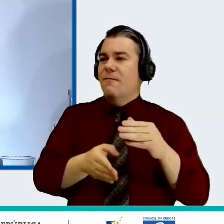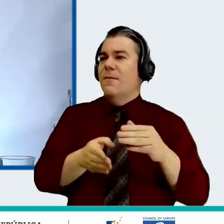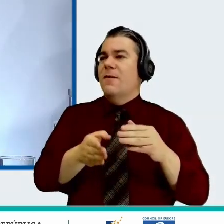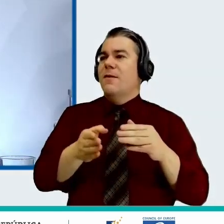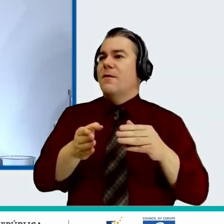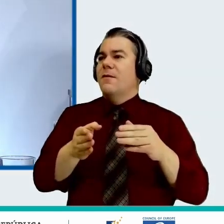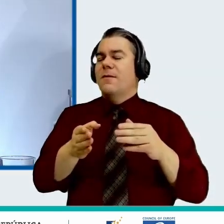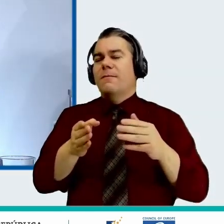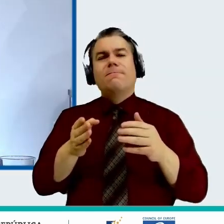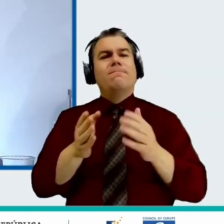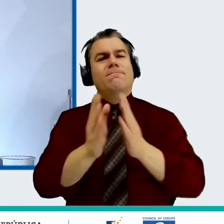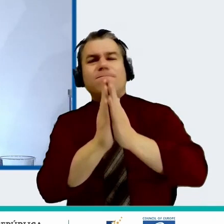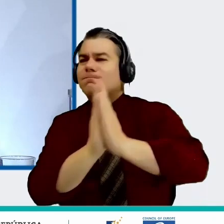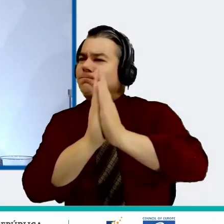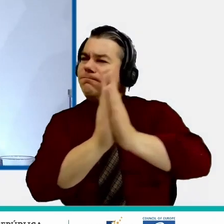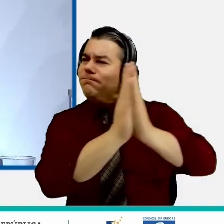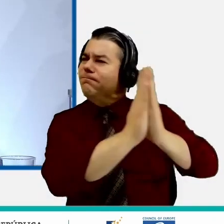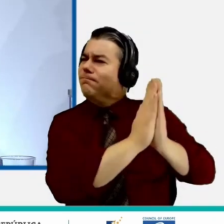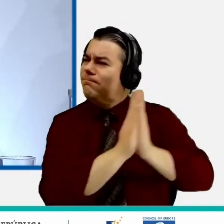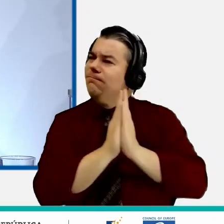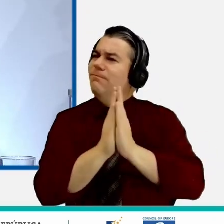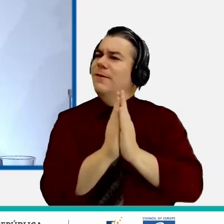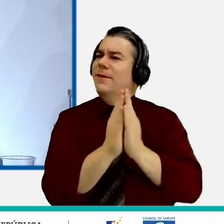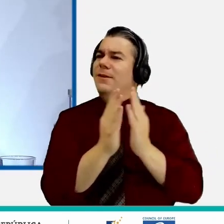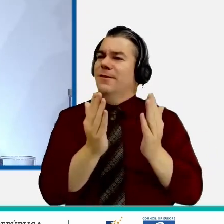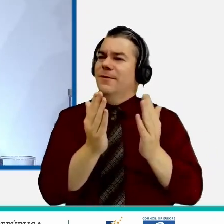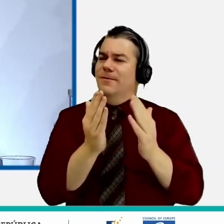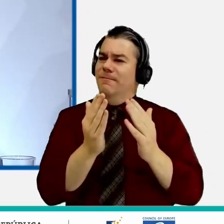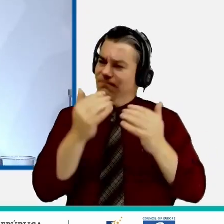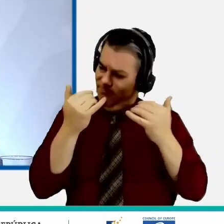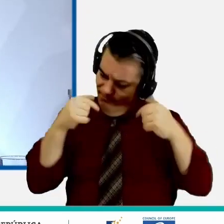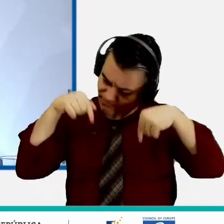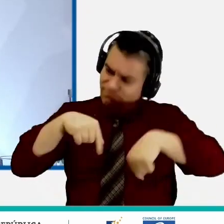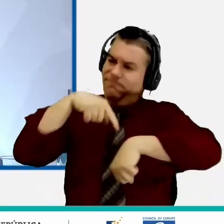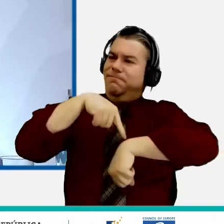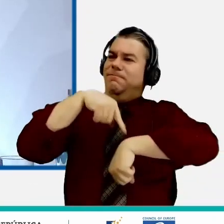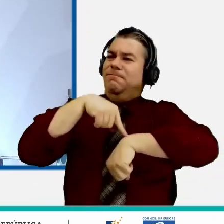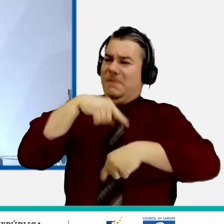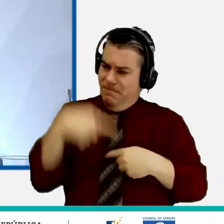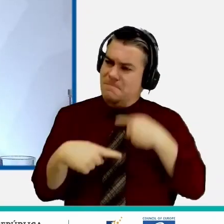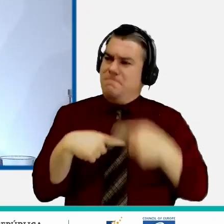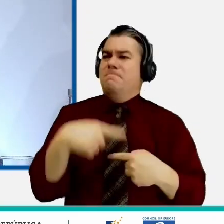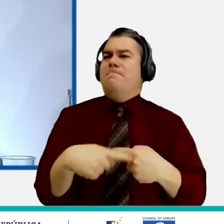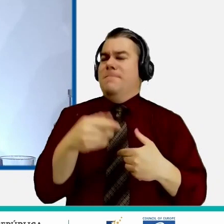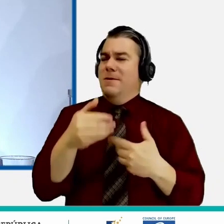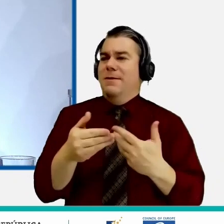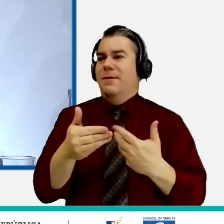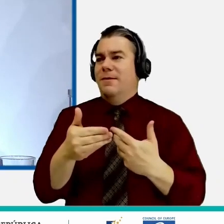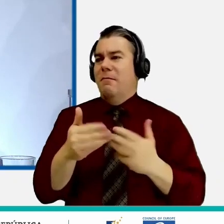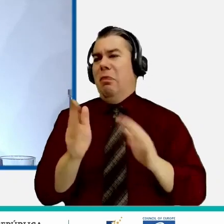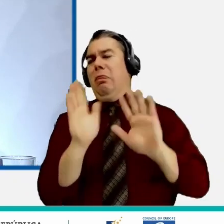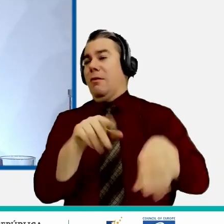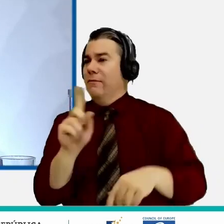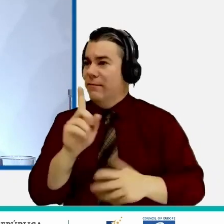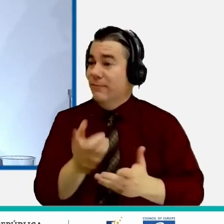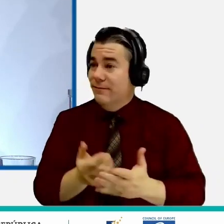imperative call that we need to really act now, and there is no time to lose. As you listen to